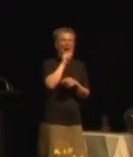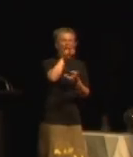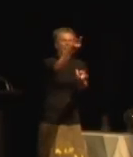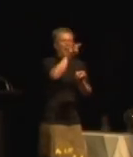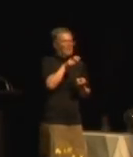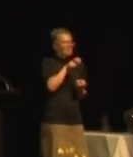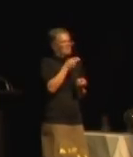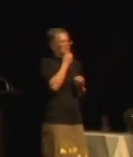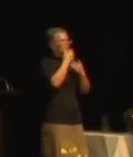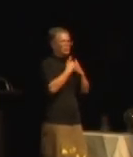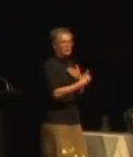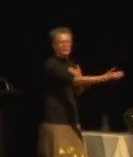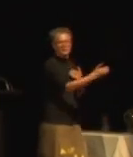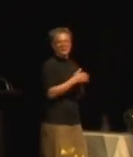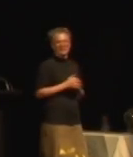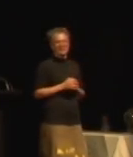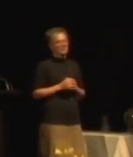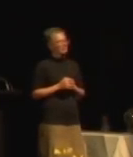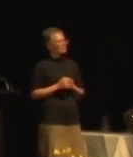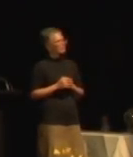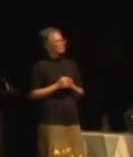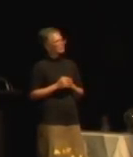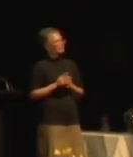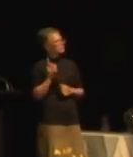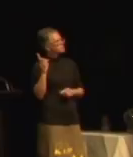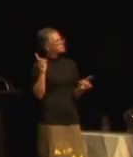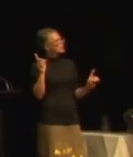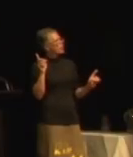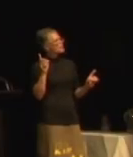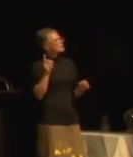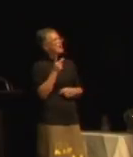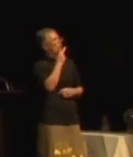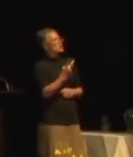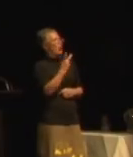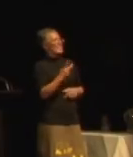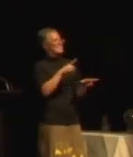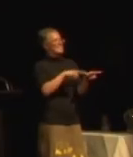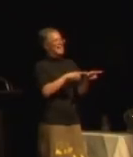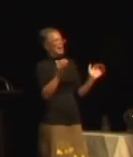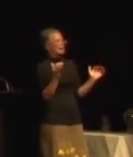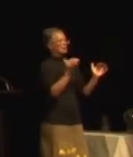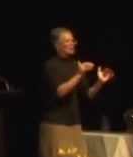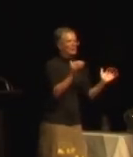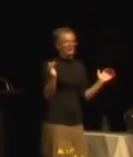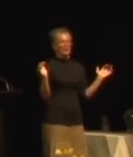So I've mentioned All Hands a couple of times now. It's our twice yearly meeting where we all come together in